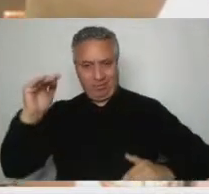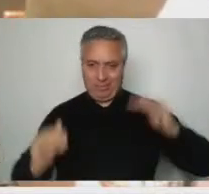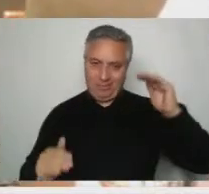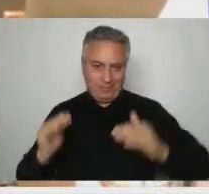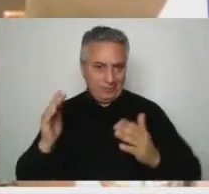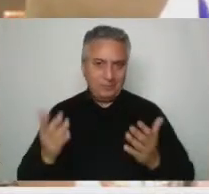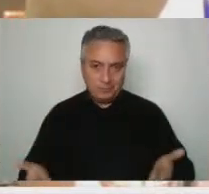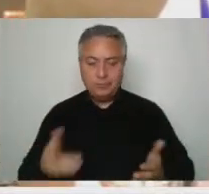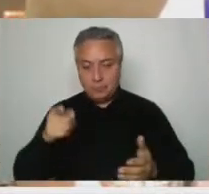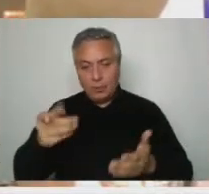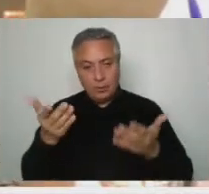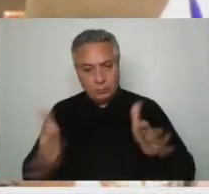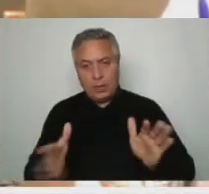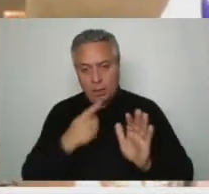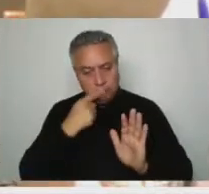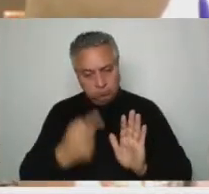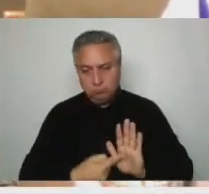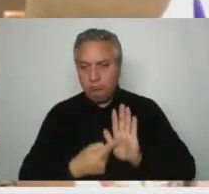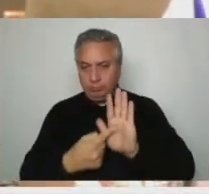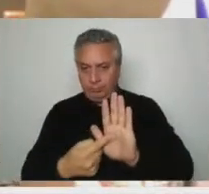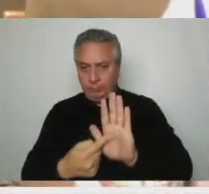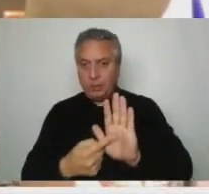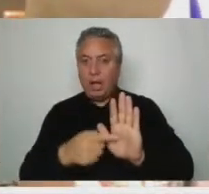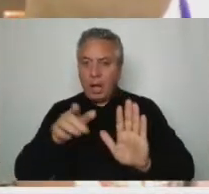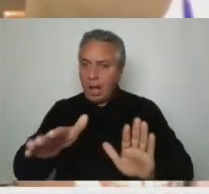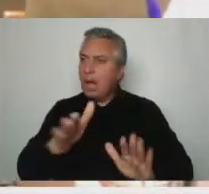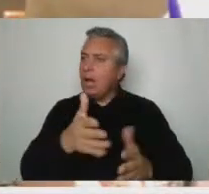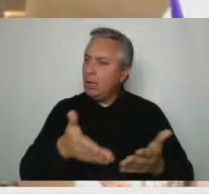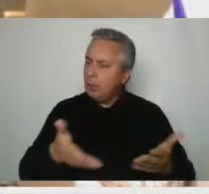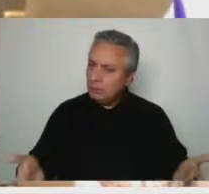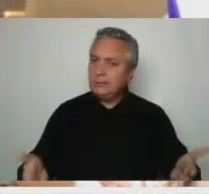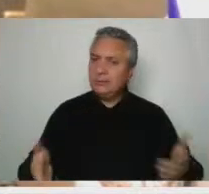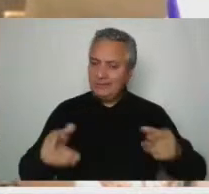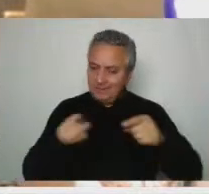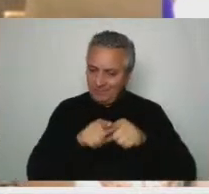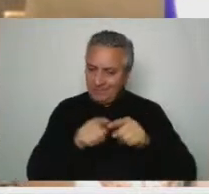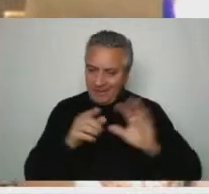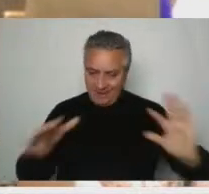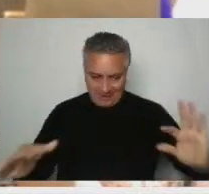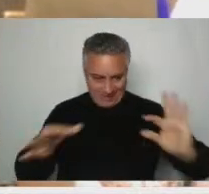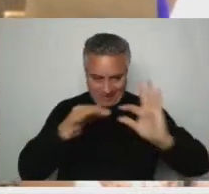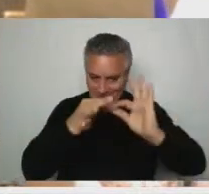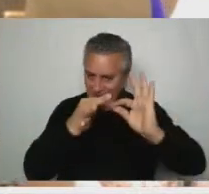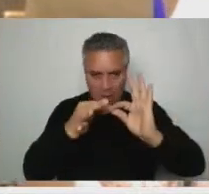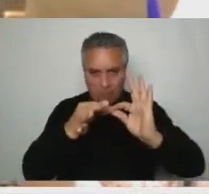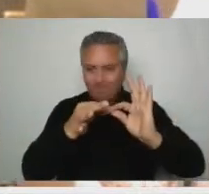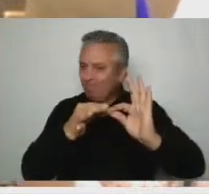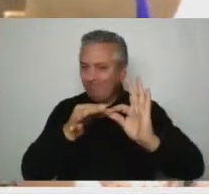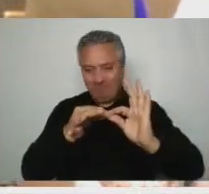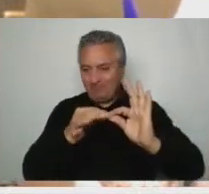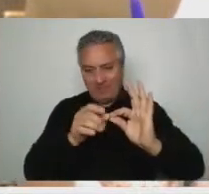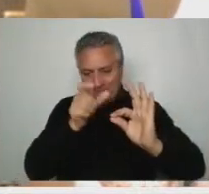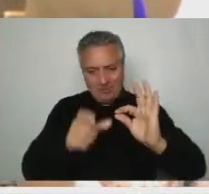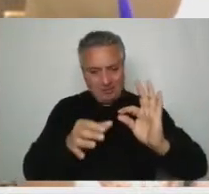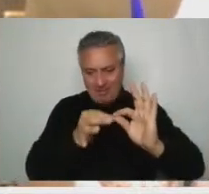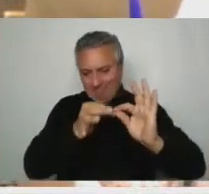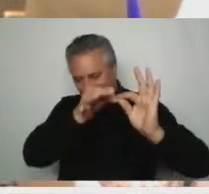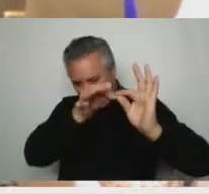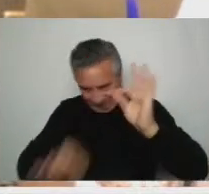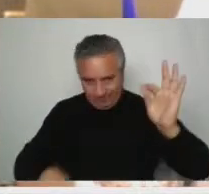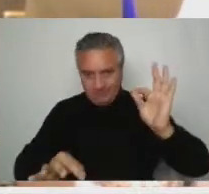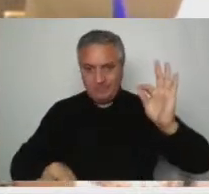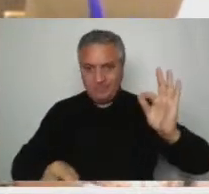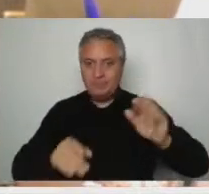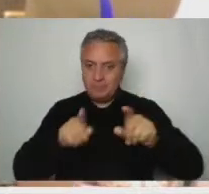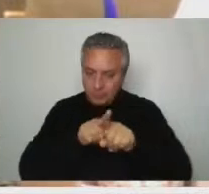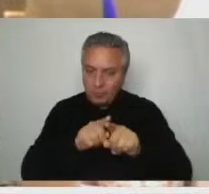And again, Daniela referred to this in defining her concepts. So how can we break the ties